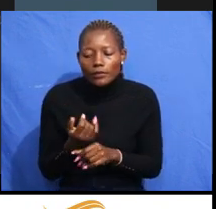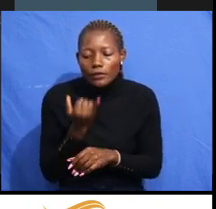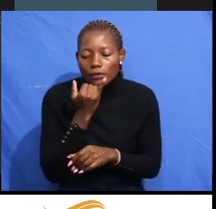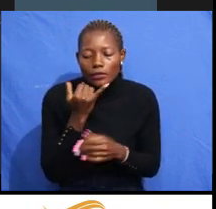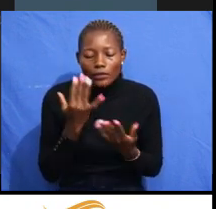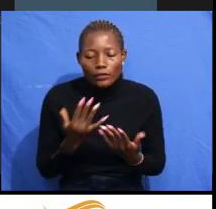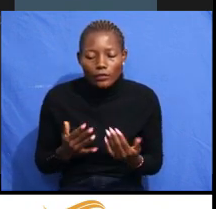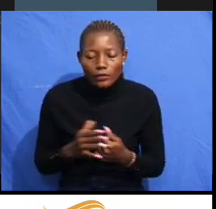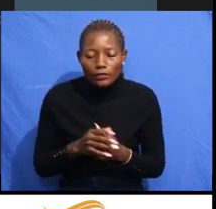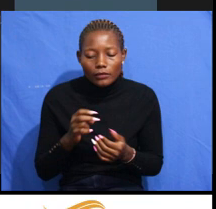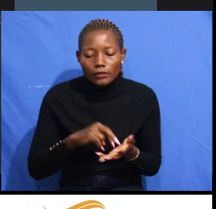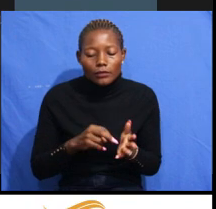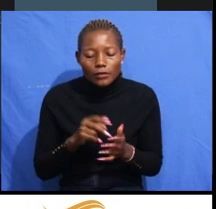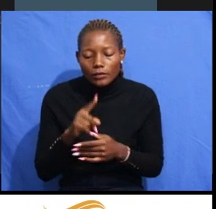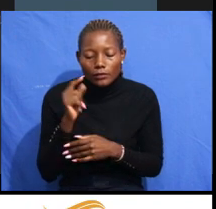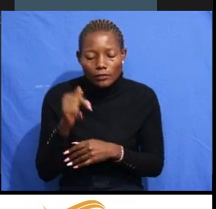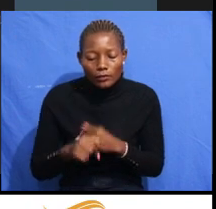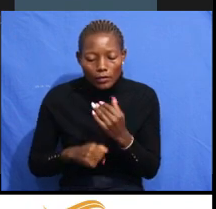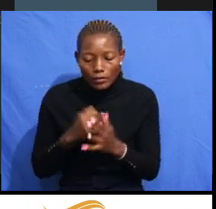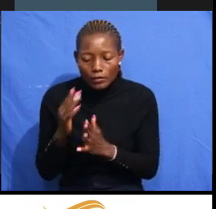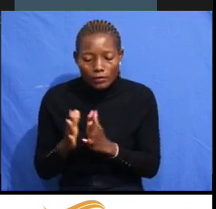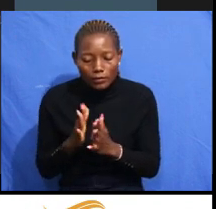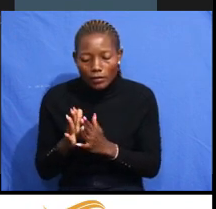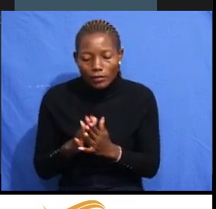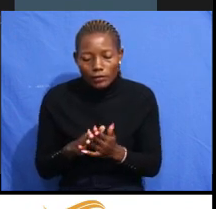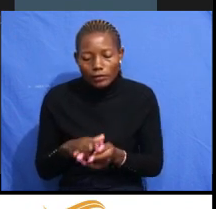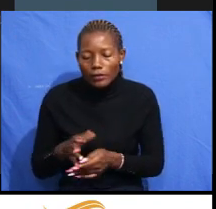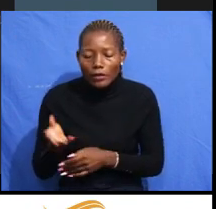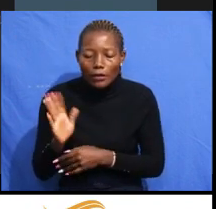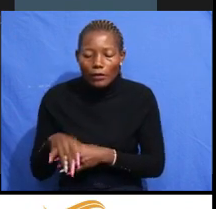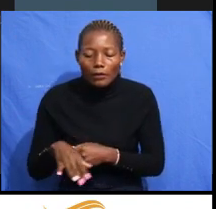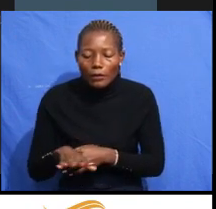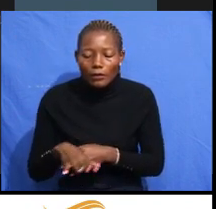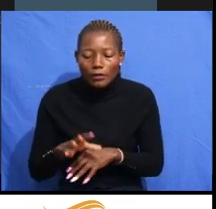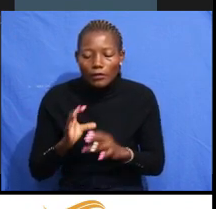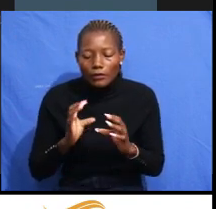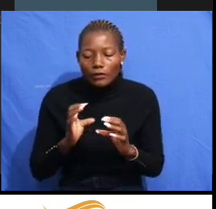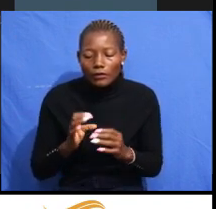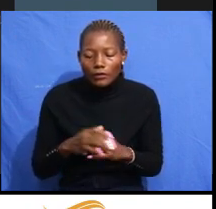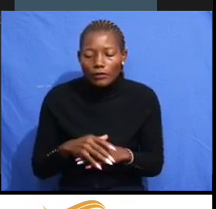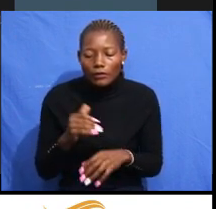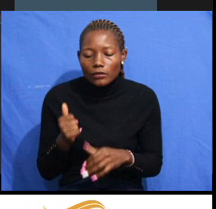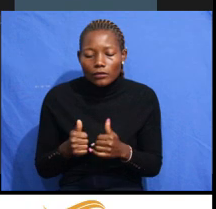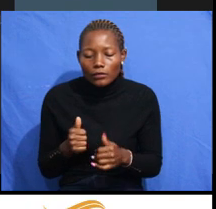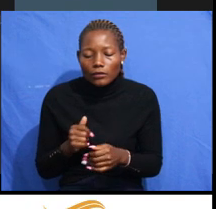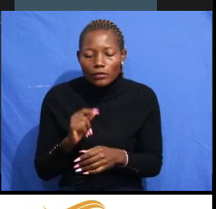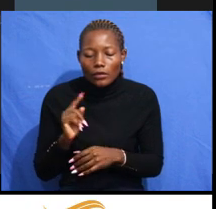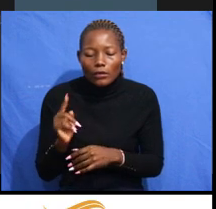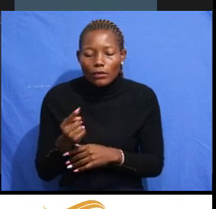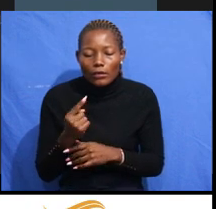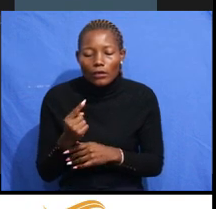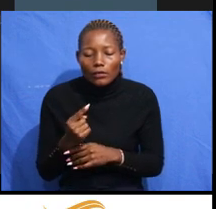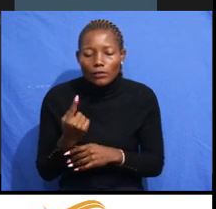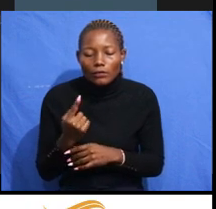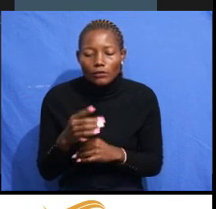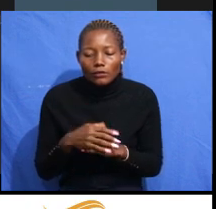So you must profile what is the background of your coaches. And then once you get the background in